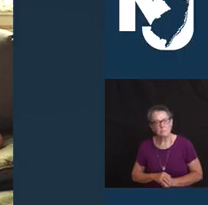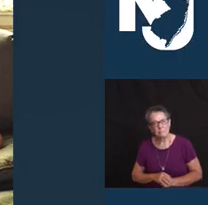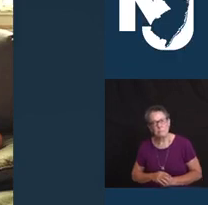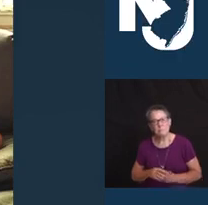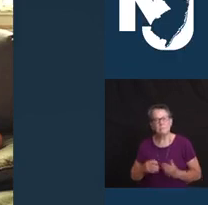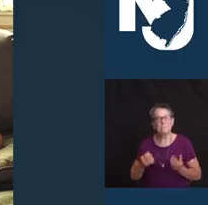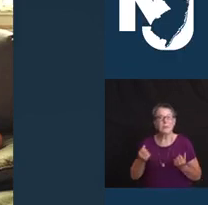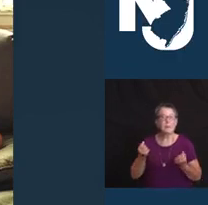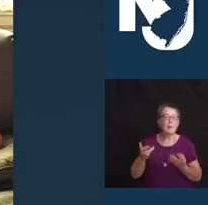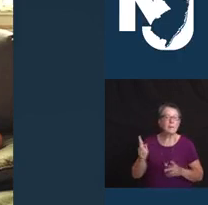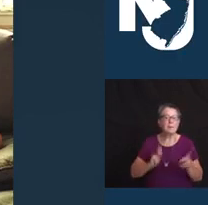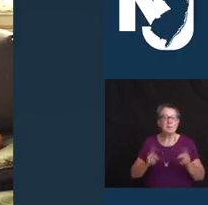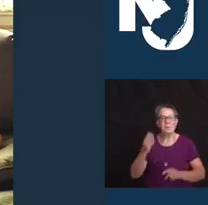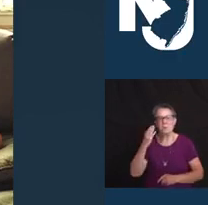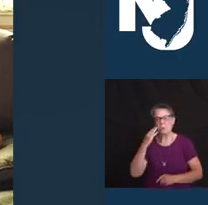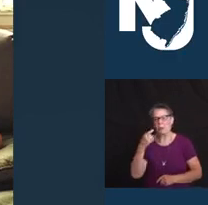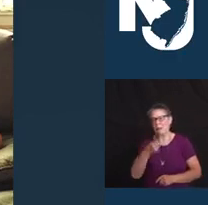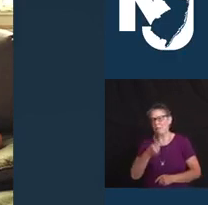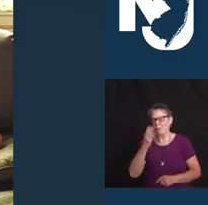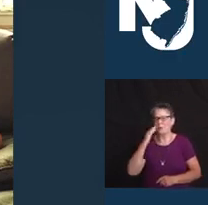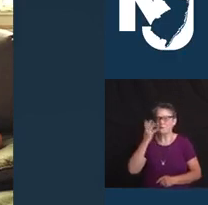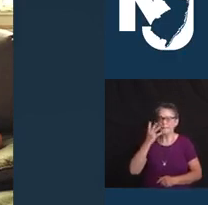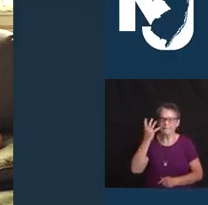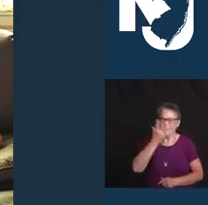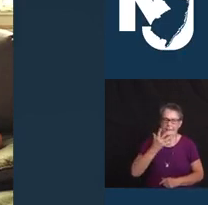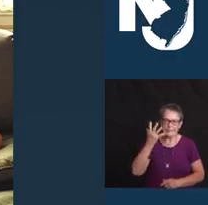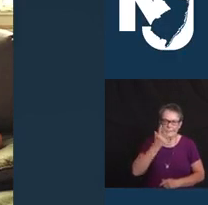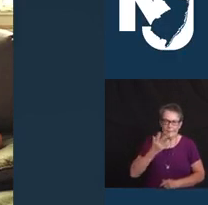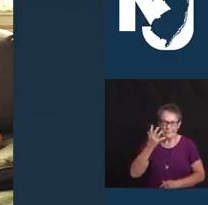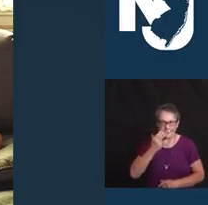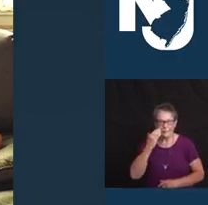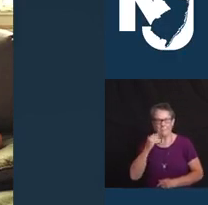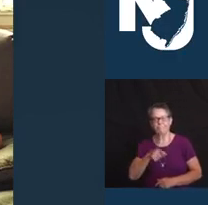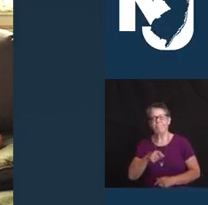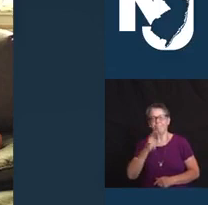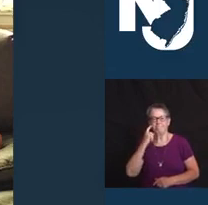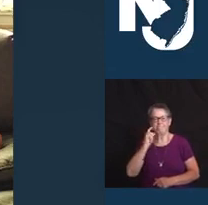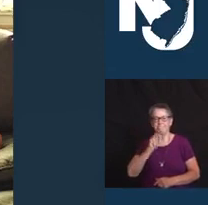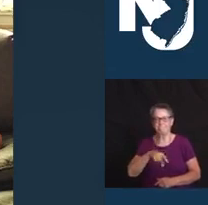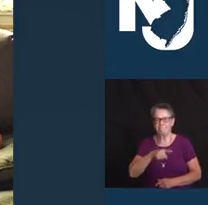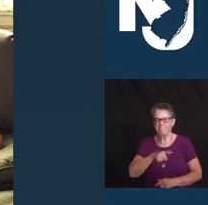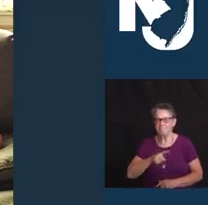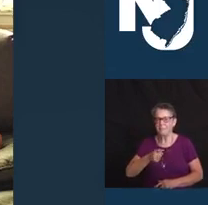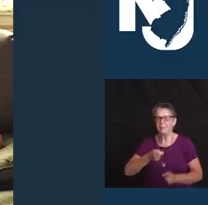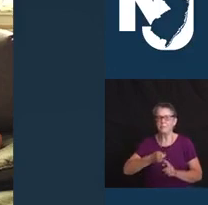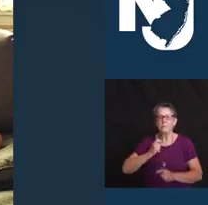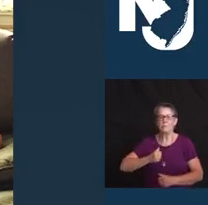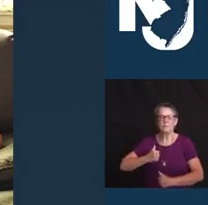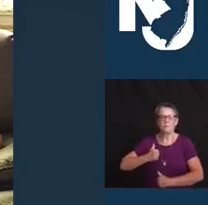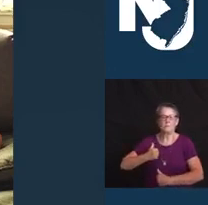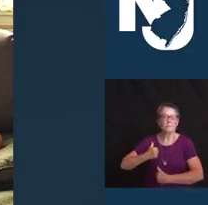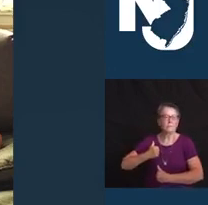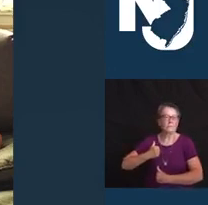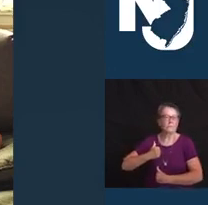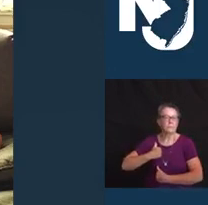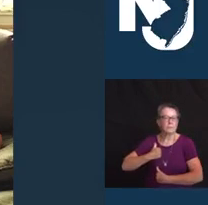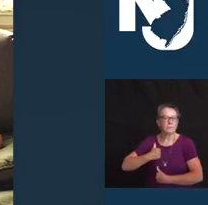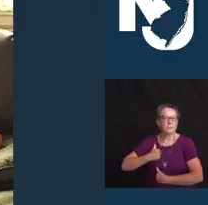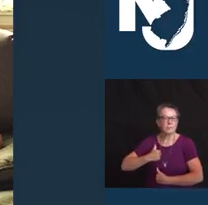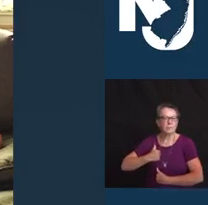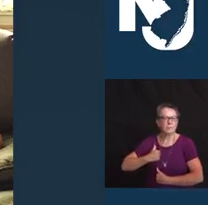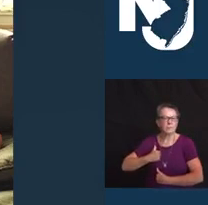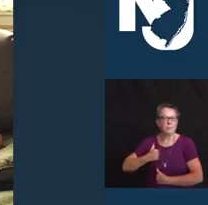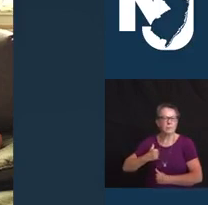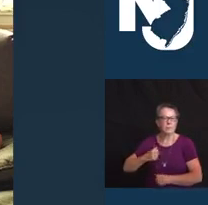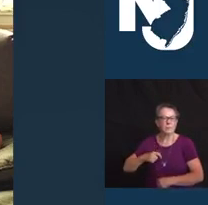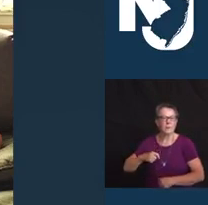Lodi knew Dennis, if not by name, then by face, as he was a letter carrier for the United States Postal Service in that community for many